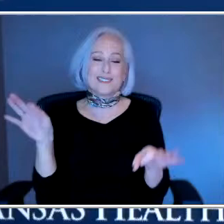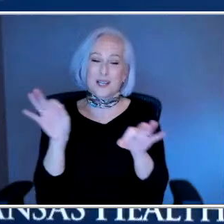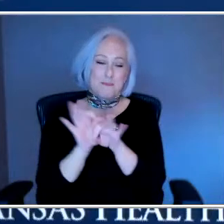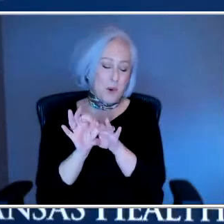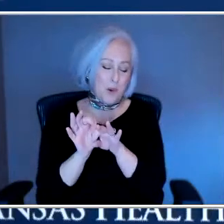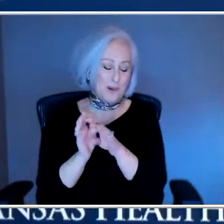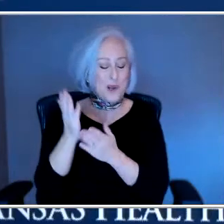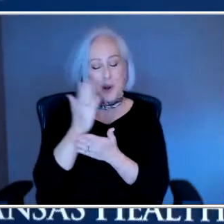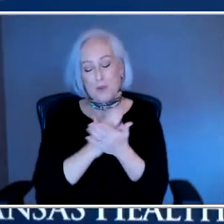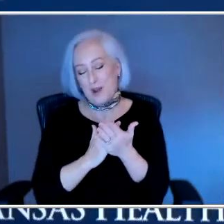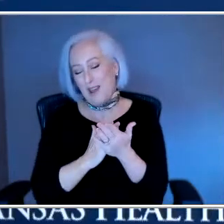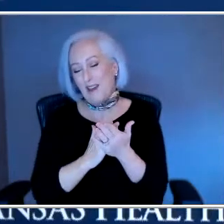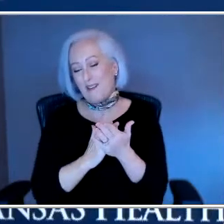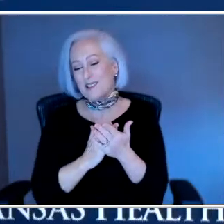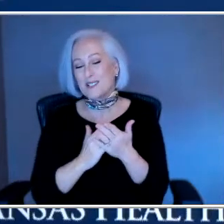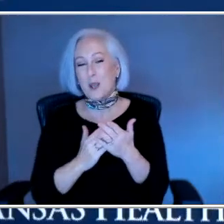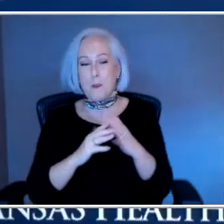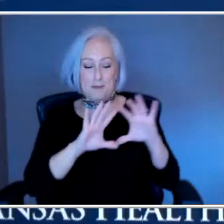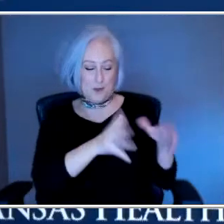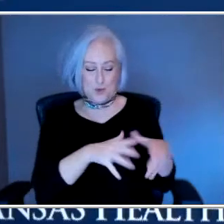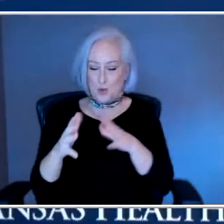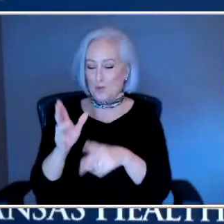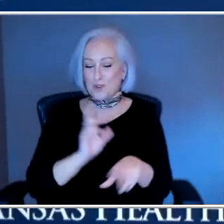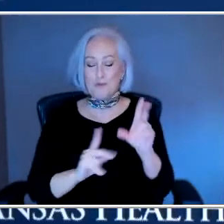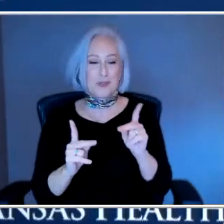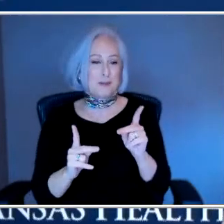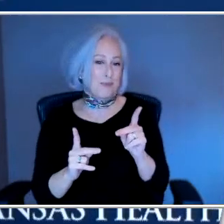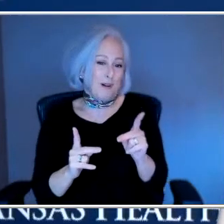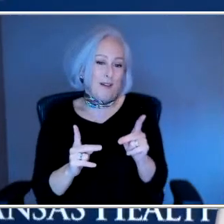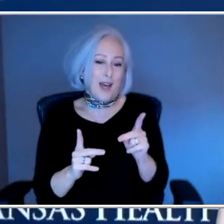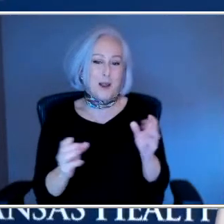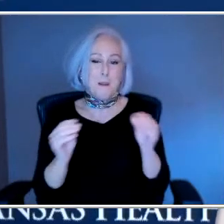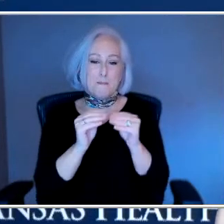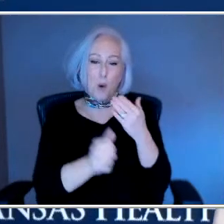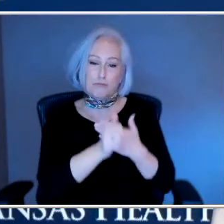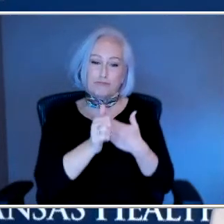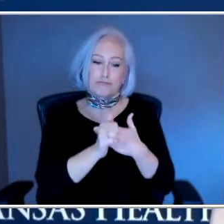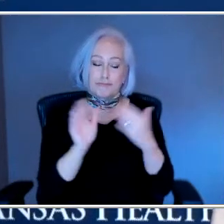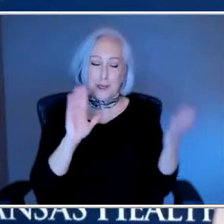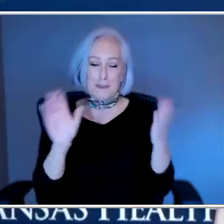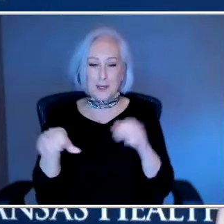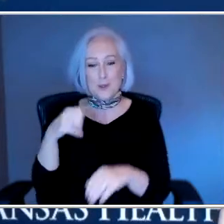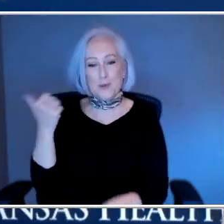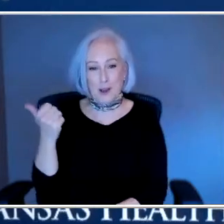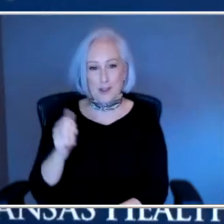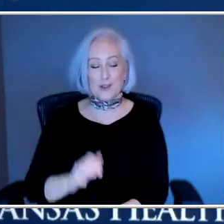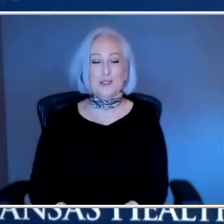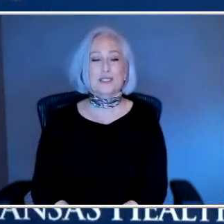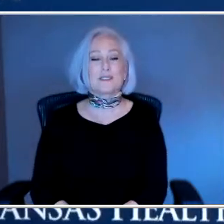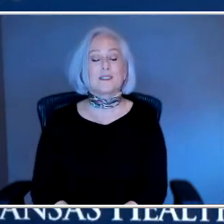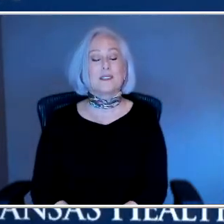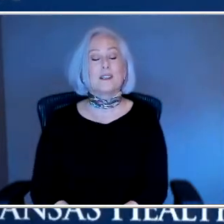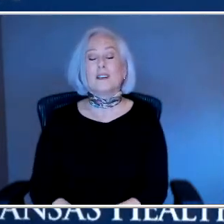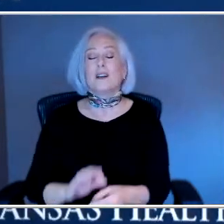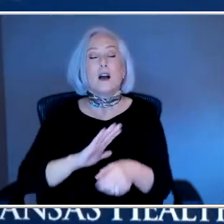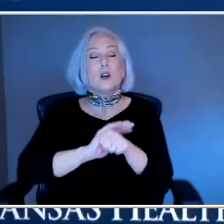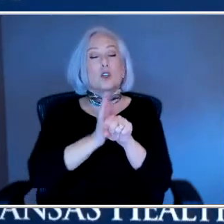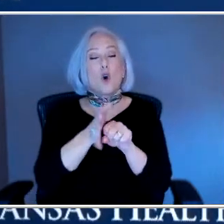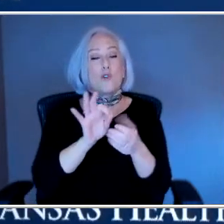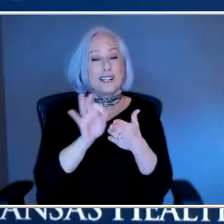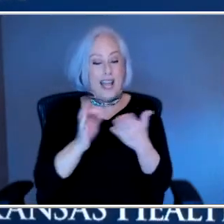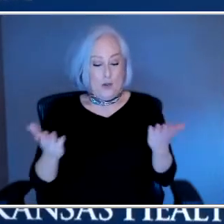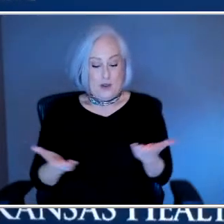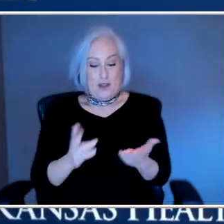at risk than others, but we have some other issues that we'll be talking about as well. So right now for the COVID count in the hospital, 21 active